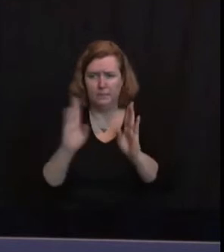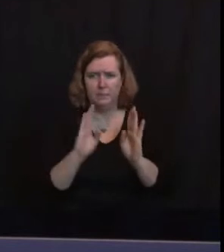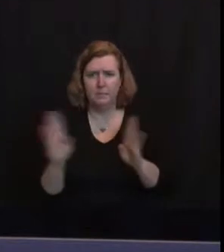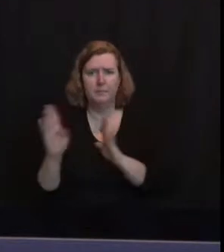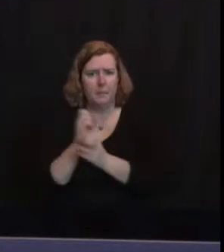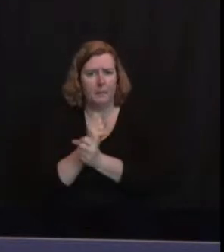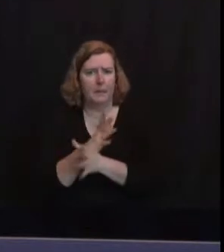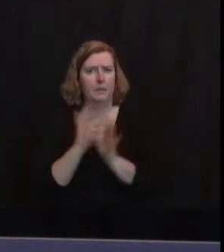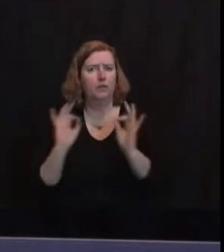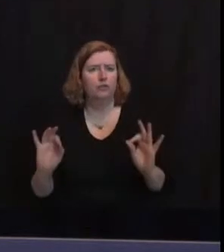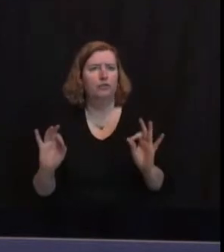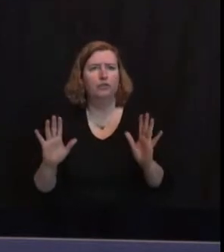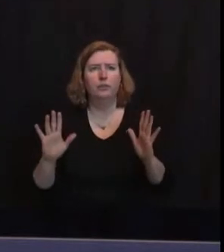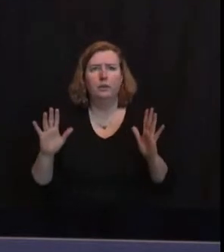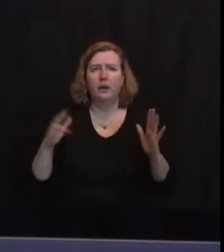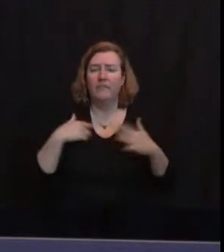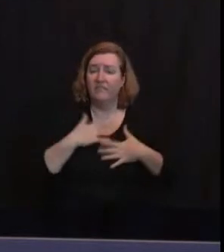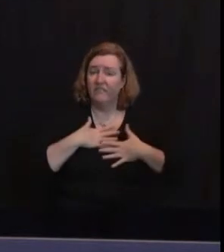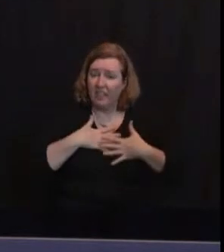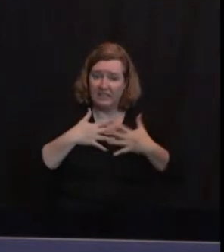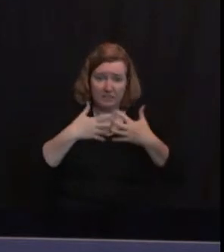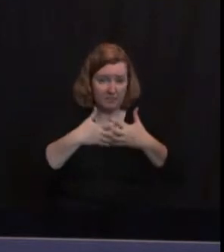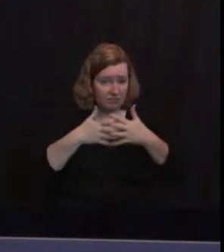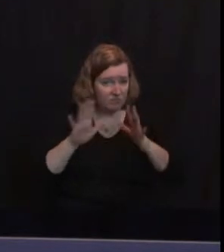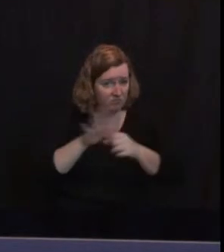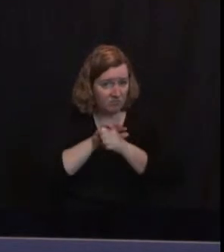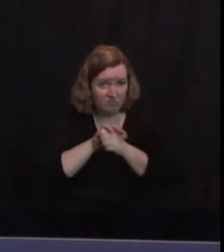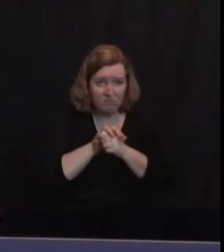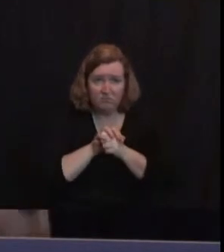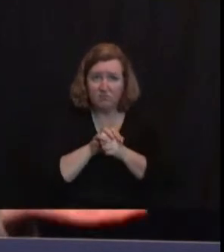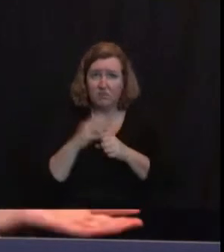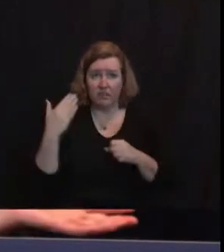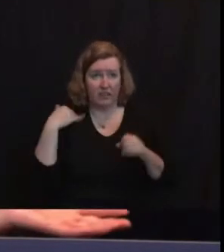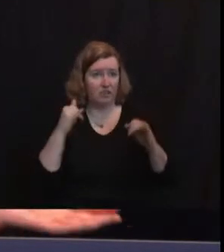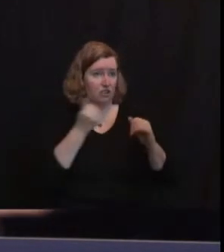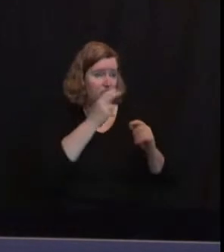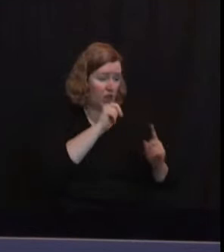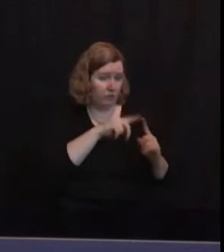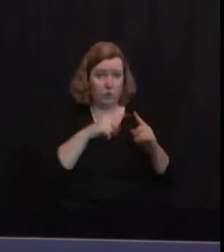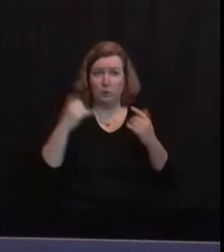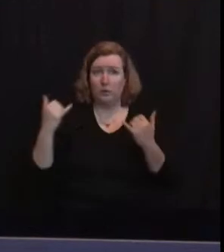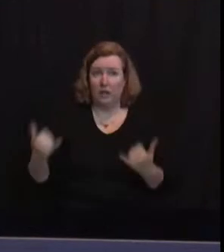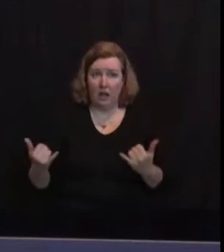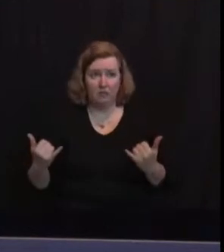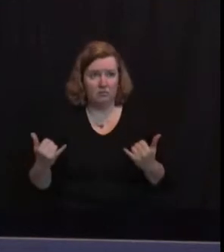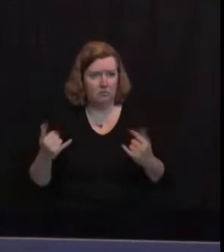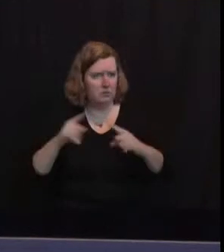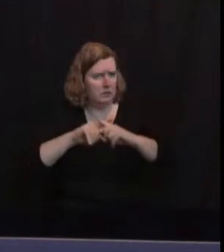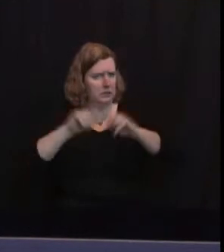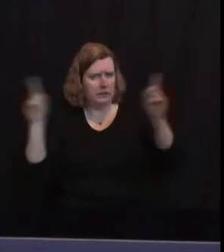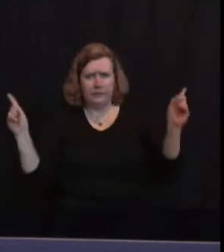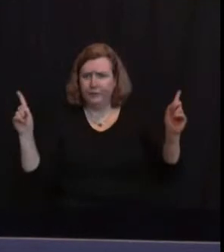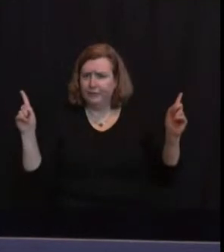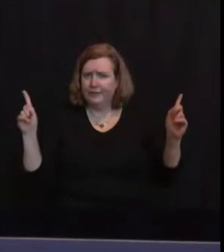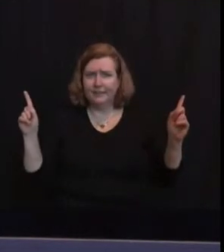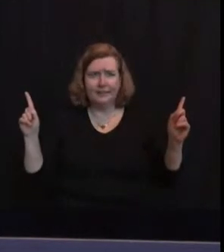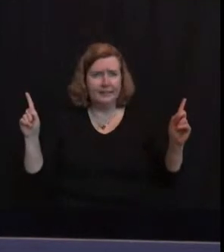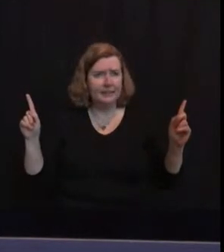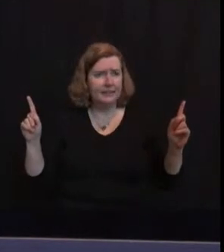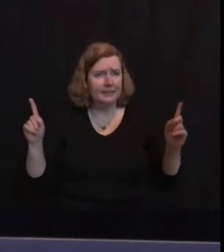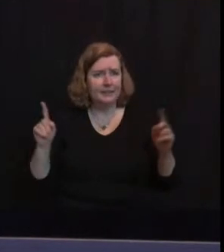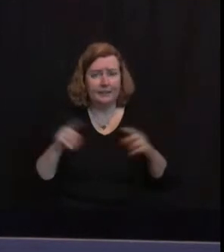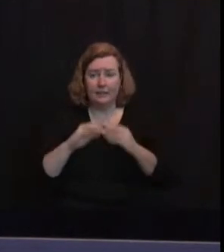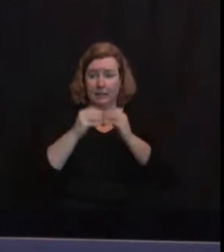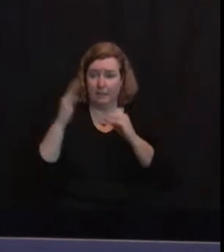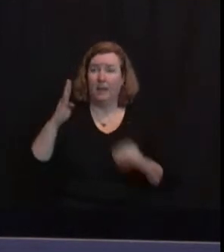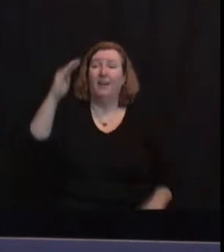we had ventilators. It was a much different reality for everything that we learned the year before. Then we came down,